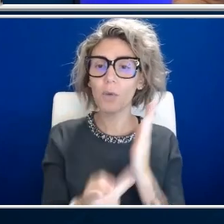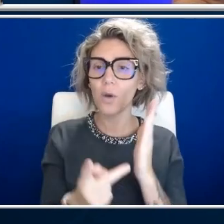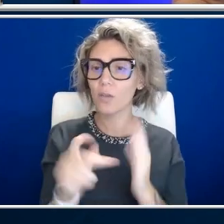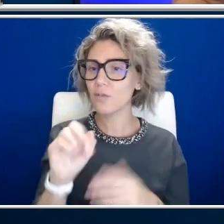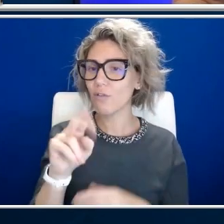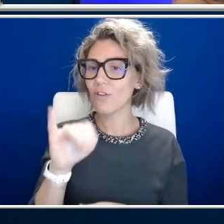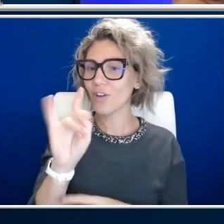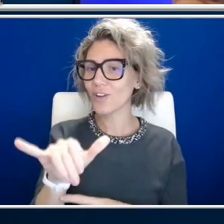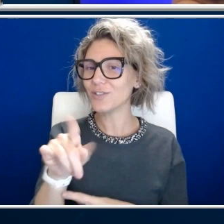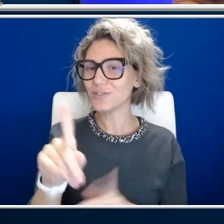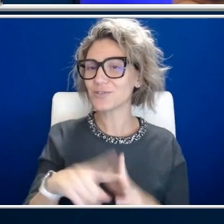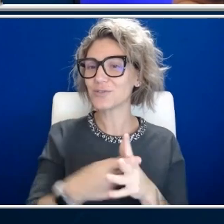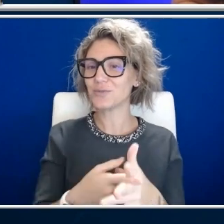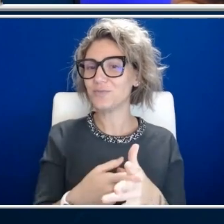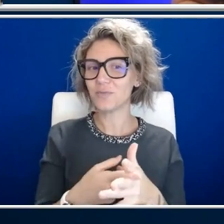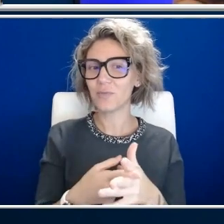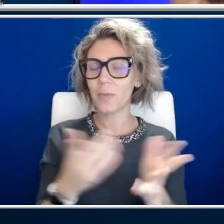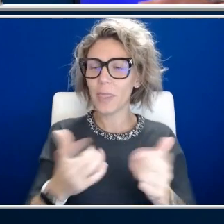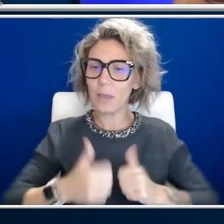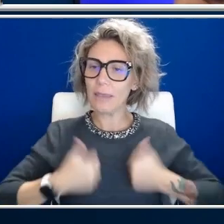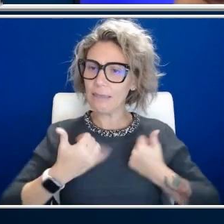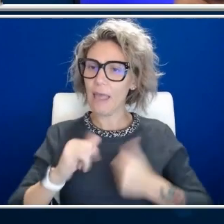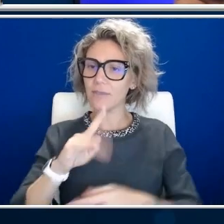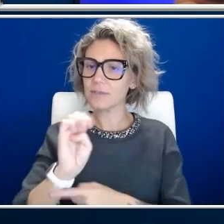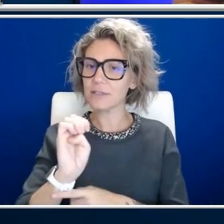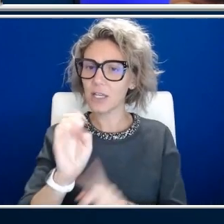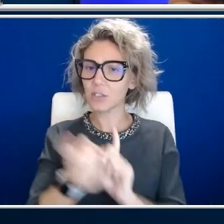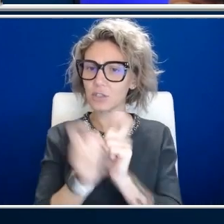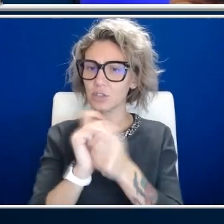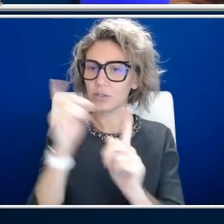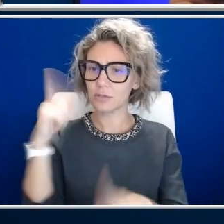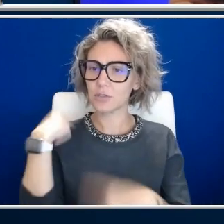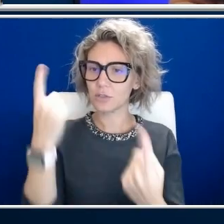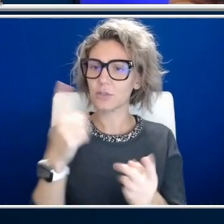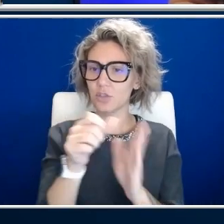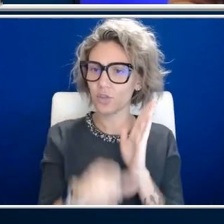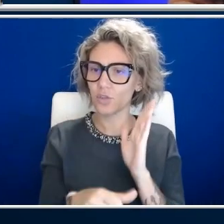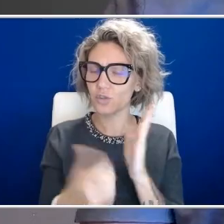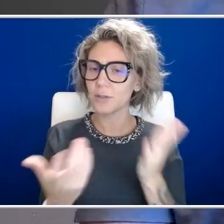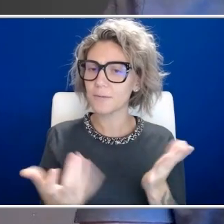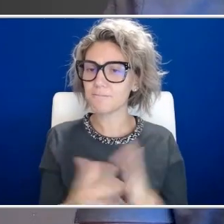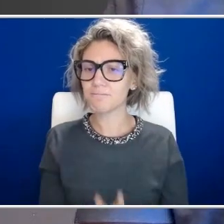us started, but what lifestyle changes have you had to make since the surgery?